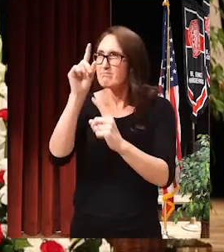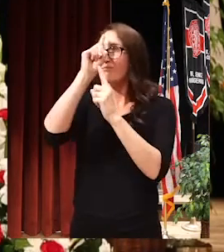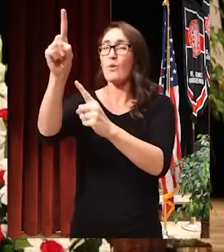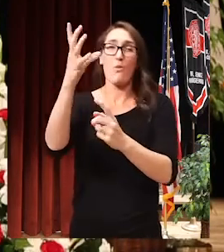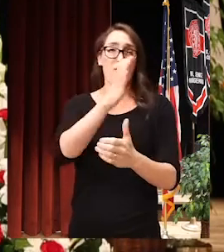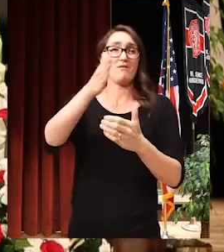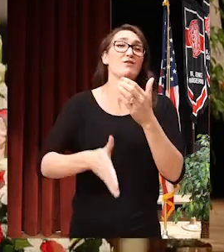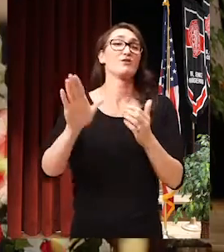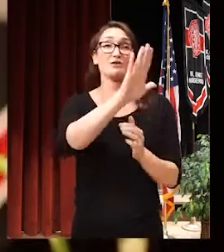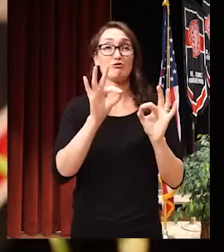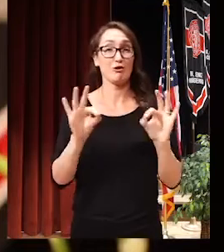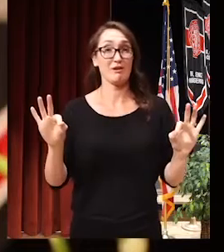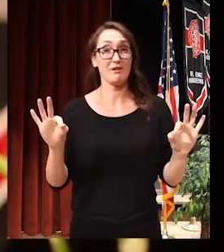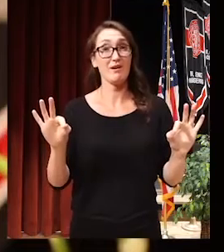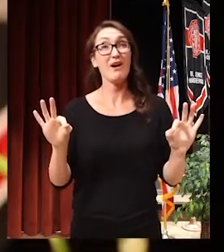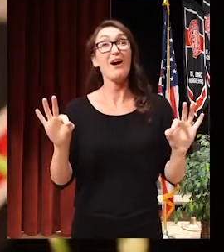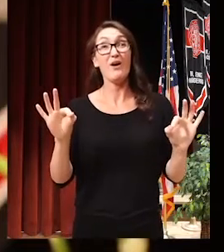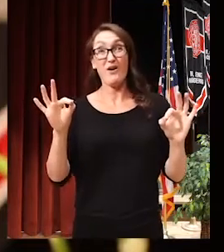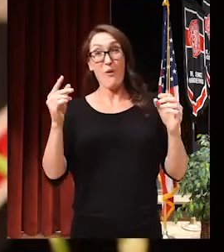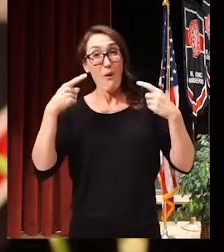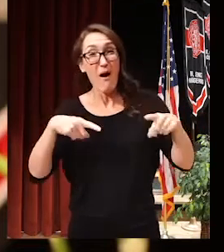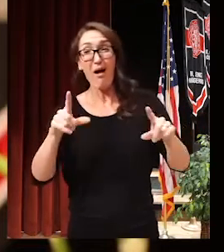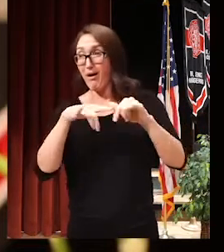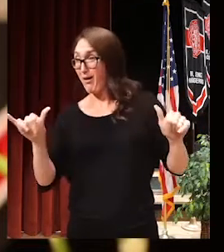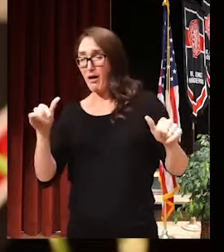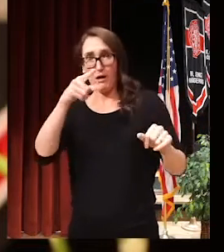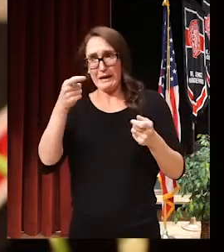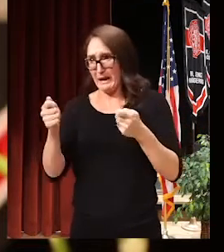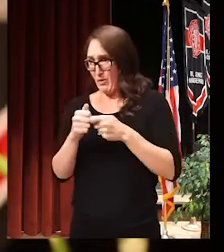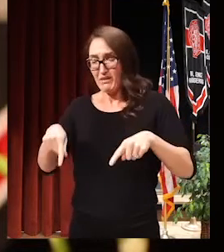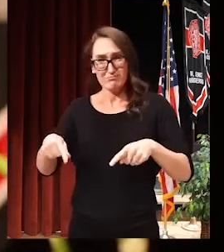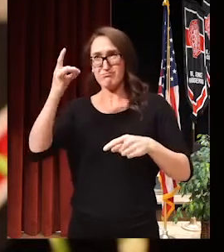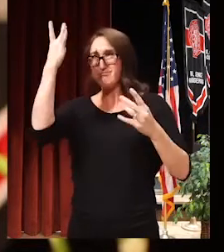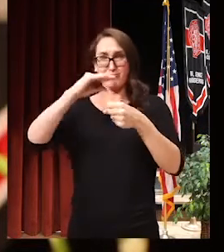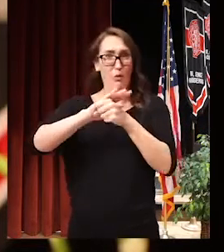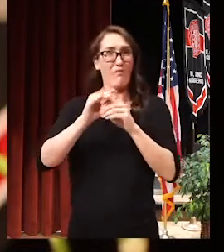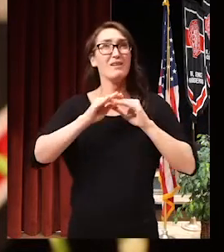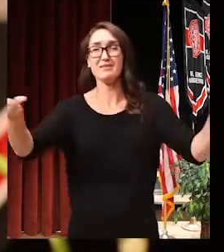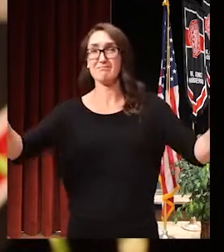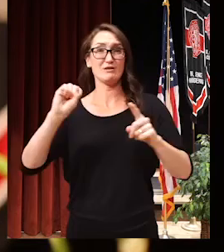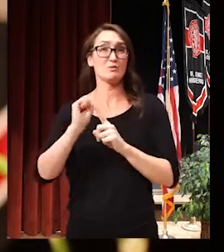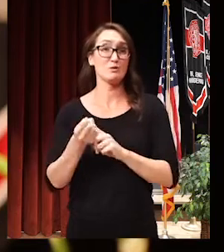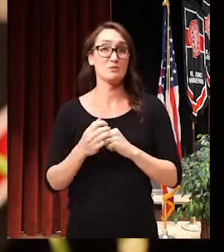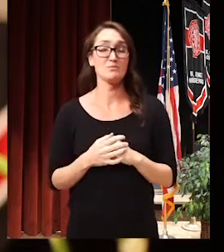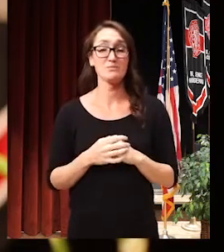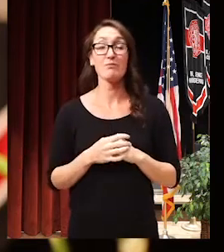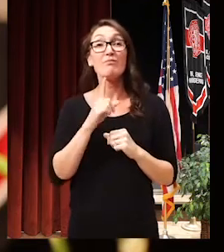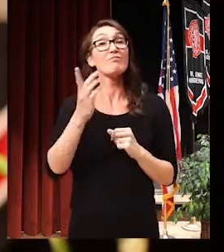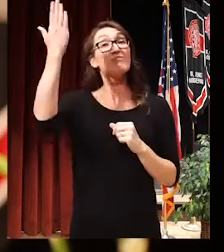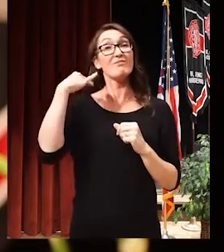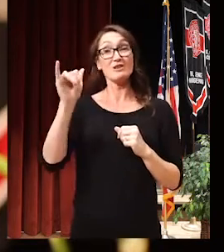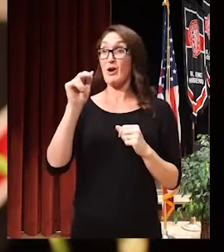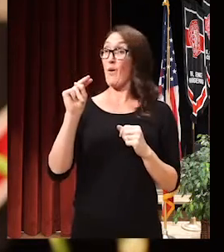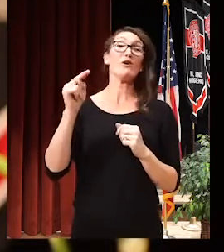your degree while dealing with an unimaginable situation. When the spring semester began in